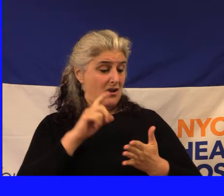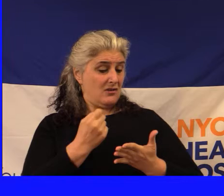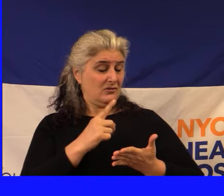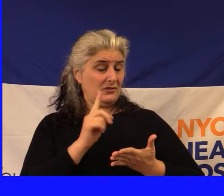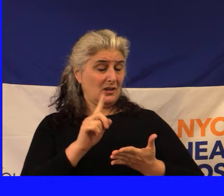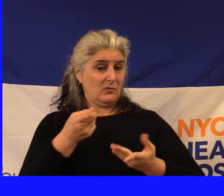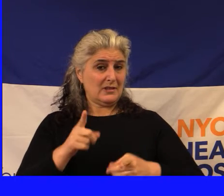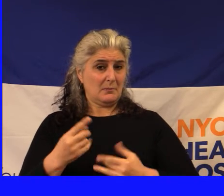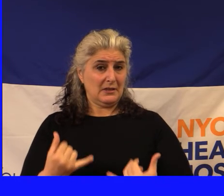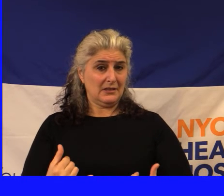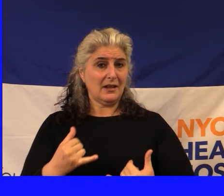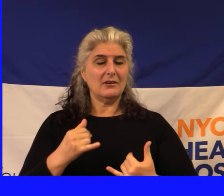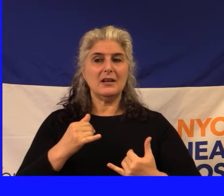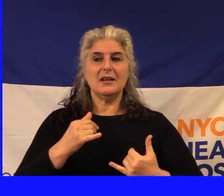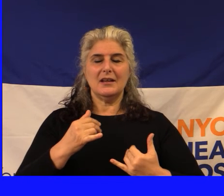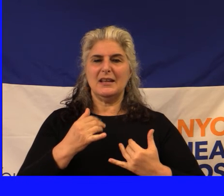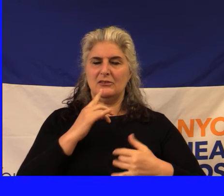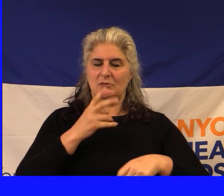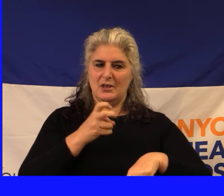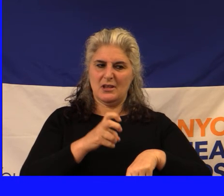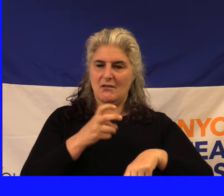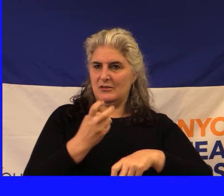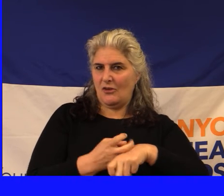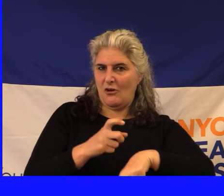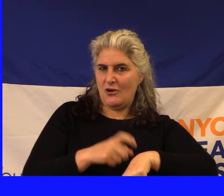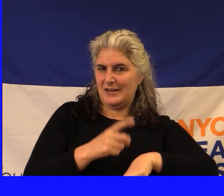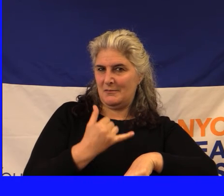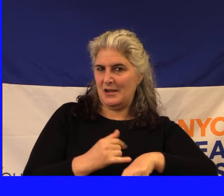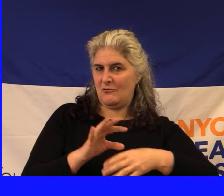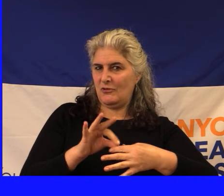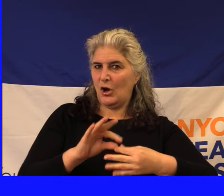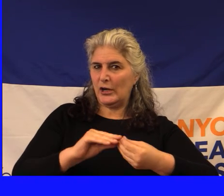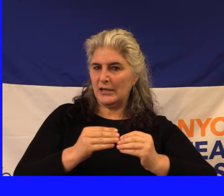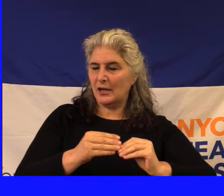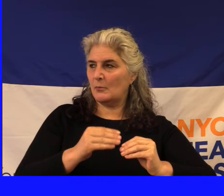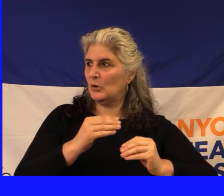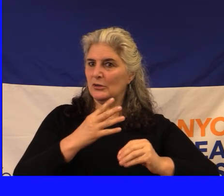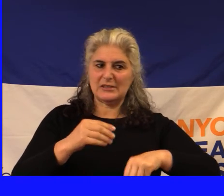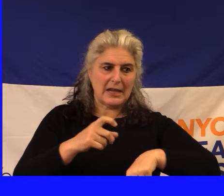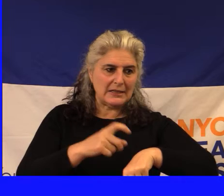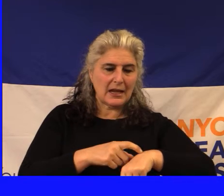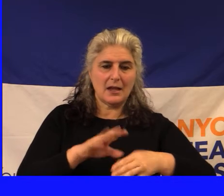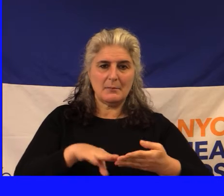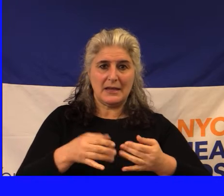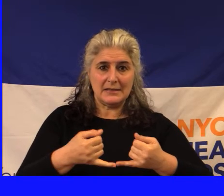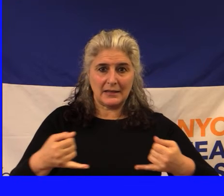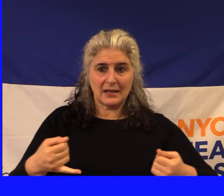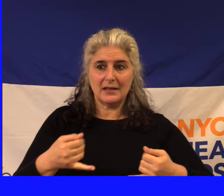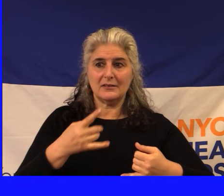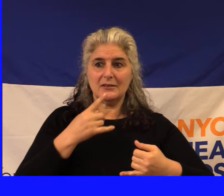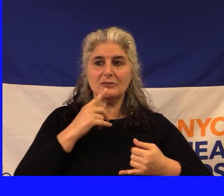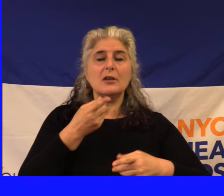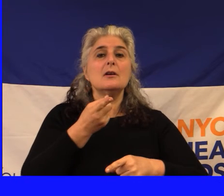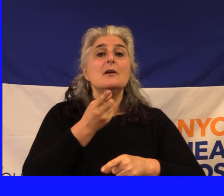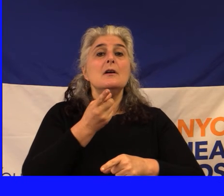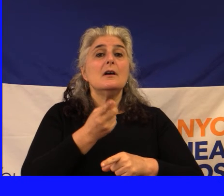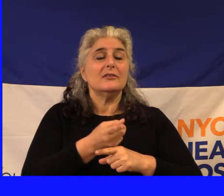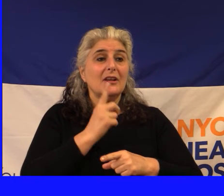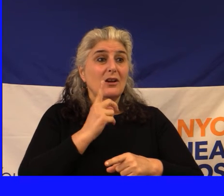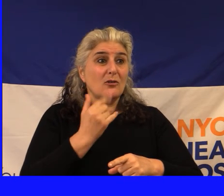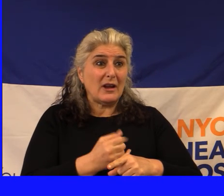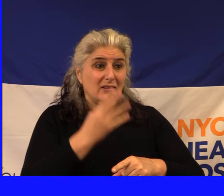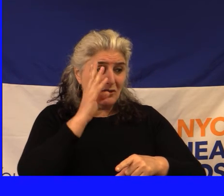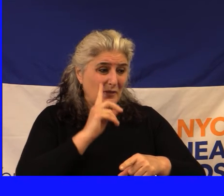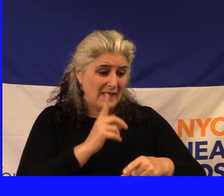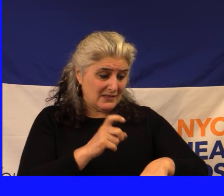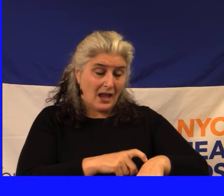the crunch time where my team, other teams are reaching out to all the facilities to say, here are the 100+ people you've got to get in for a cancer